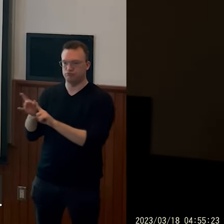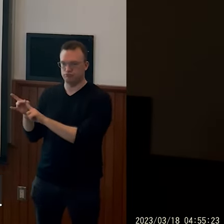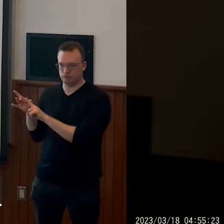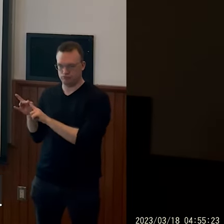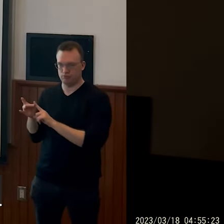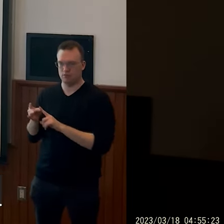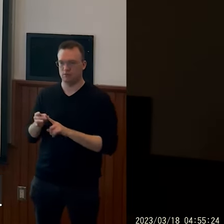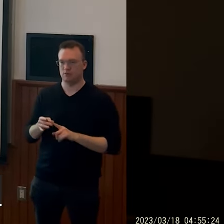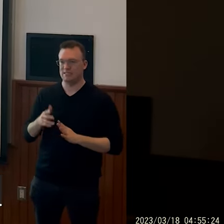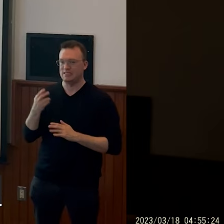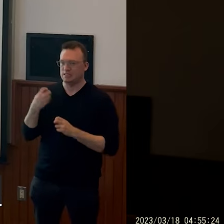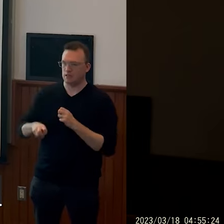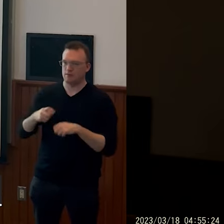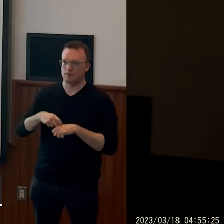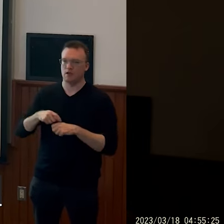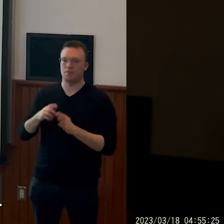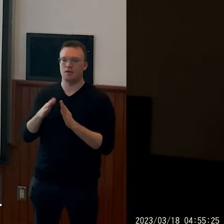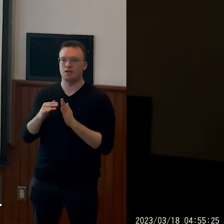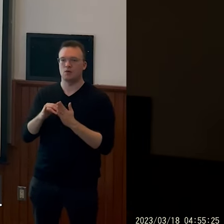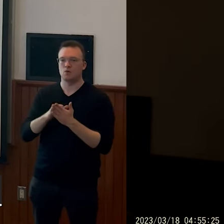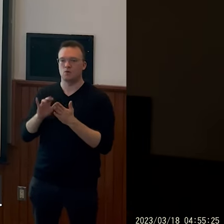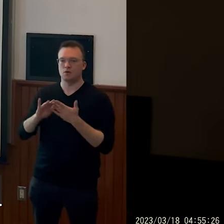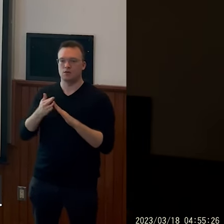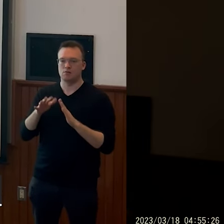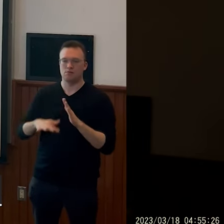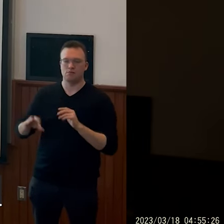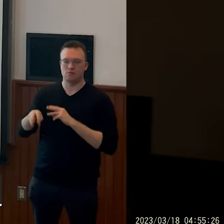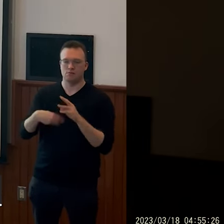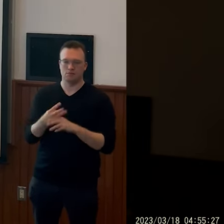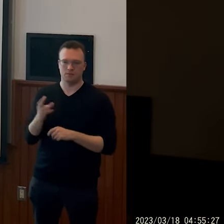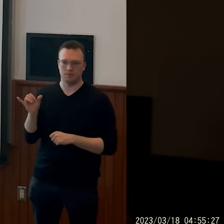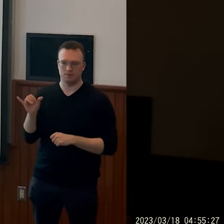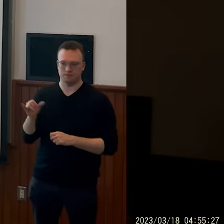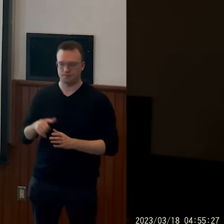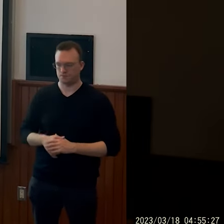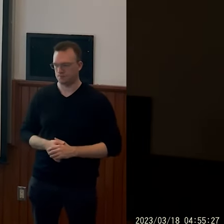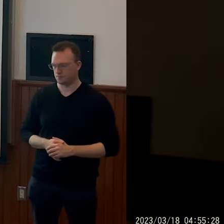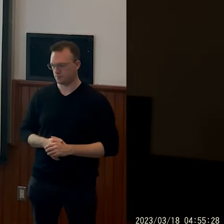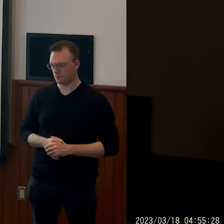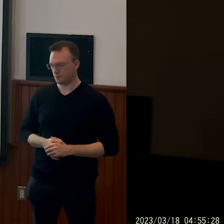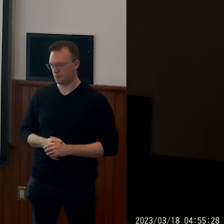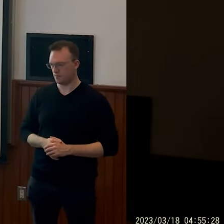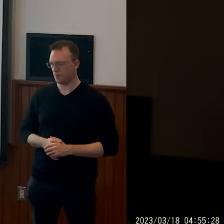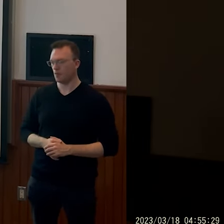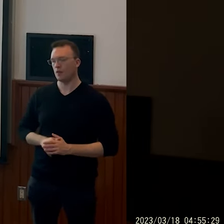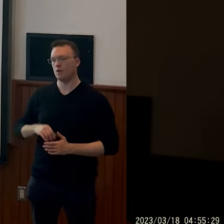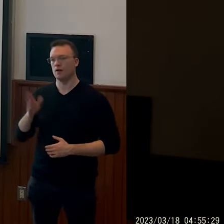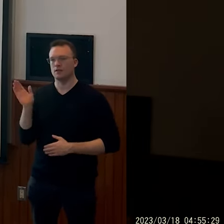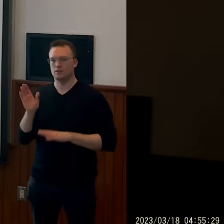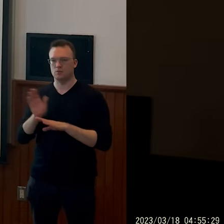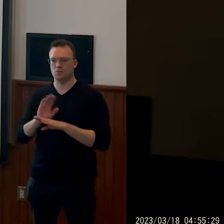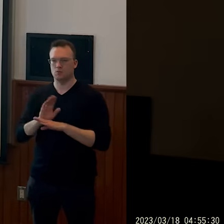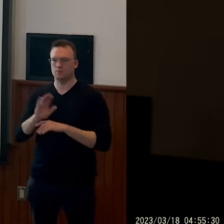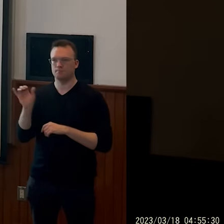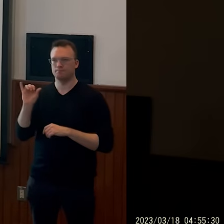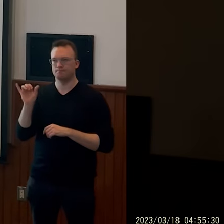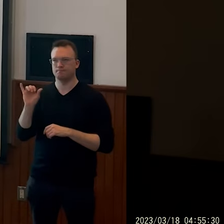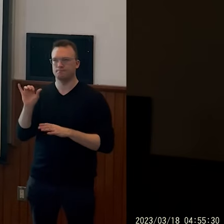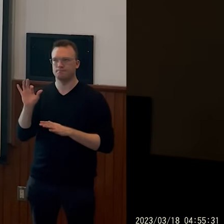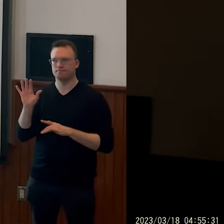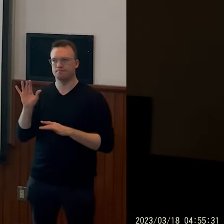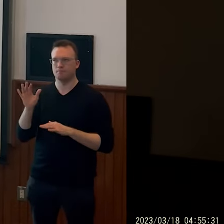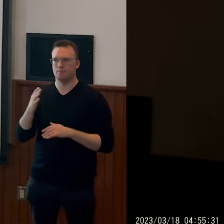in downtown New York, across the world. So Fluid's Era is in a way kind of sort